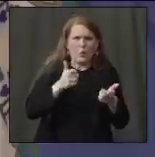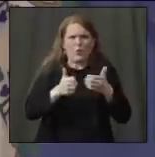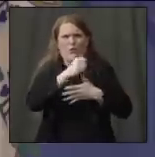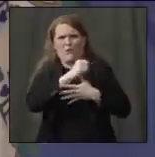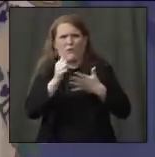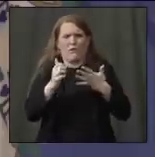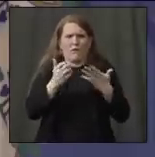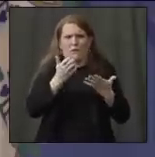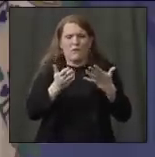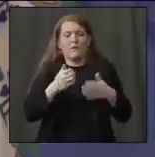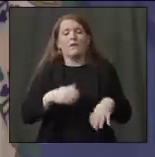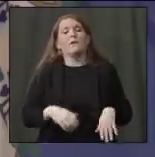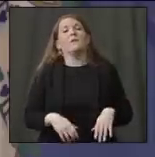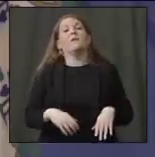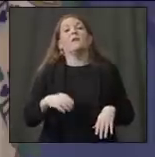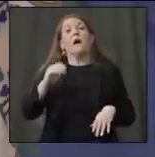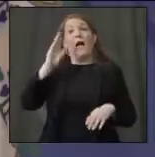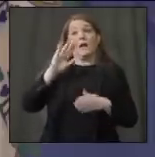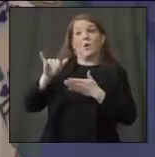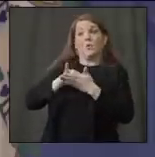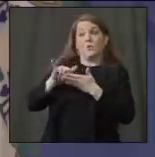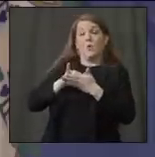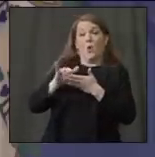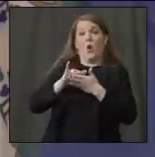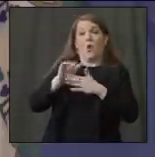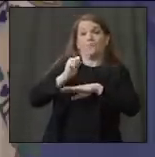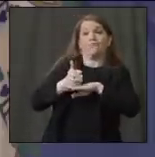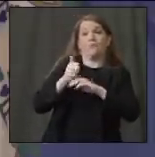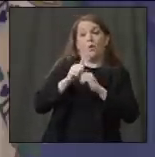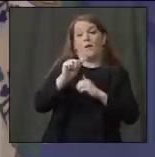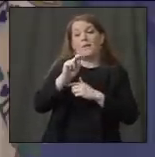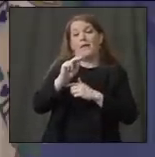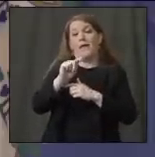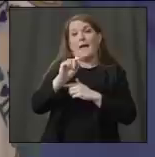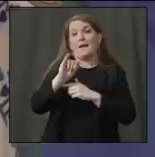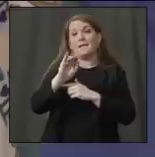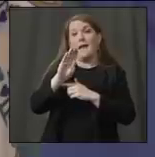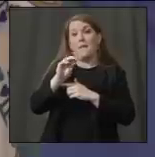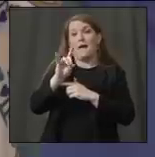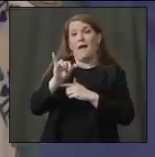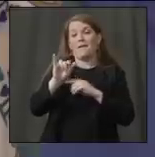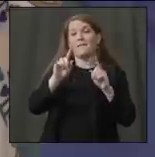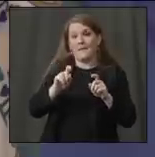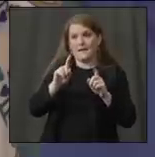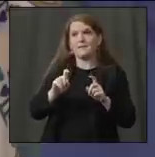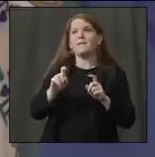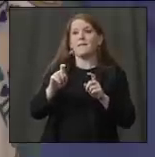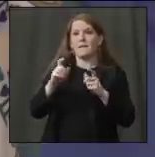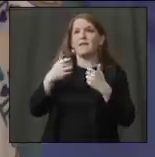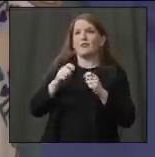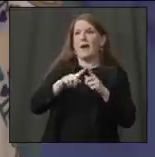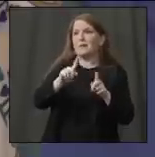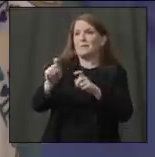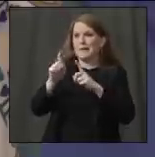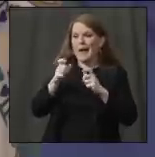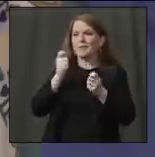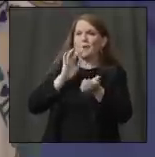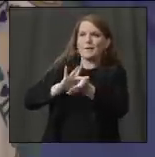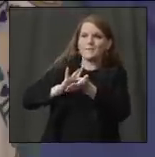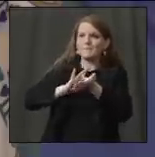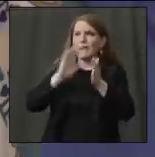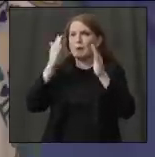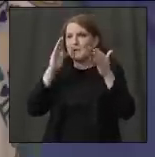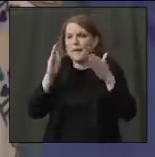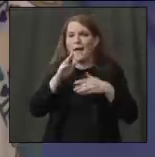was trying to get an idea of what the overall level of infections might be in New York compared to Syracuse. And as you can imagine,